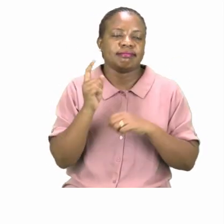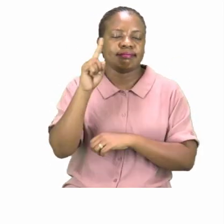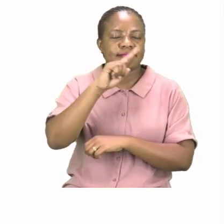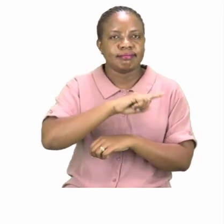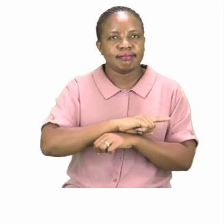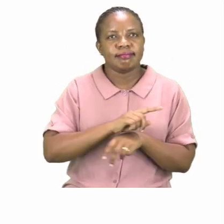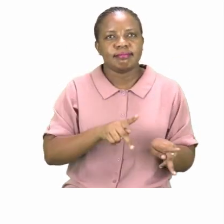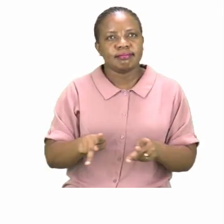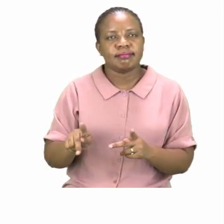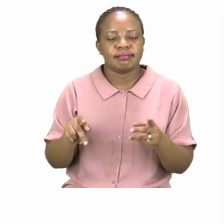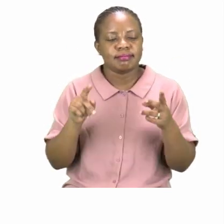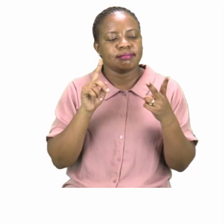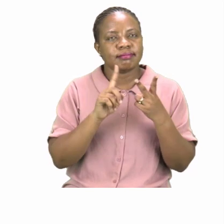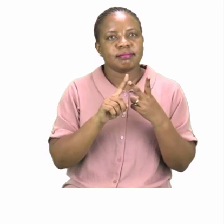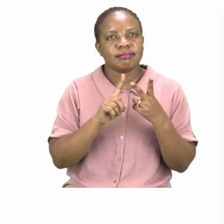Funerals.